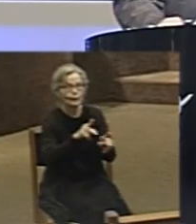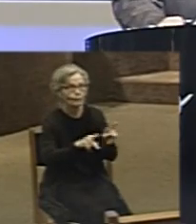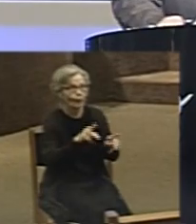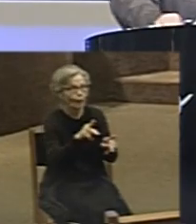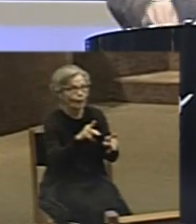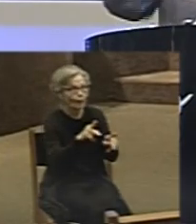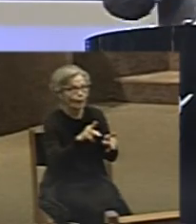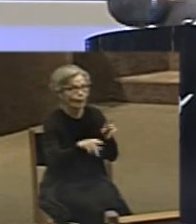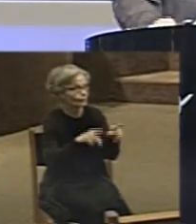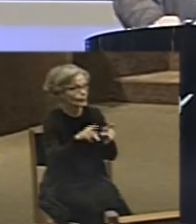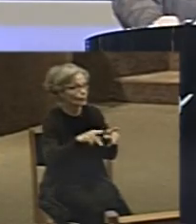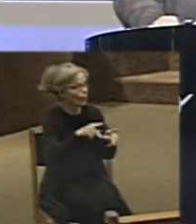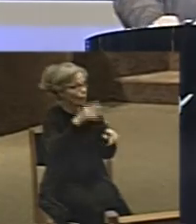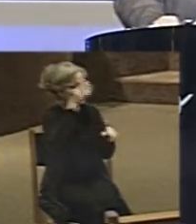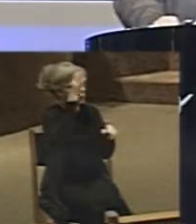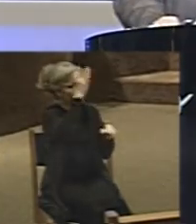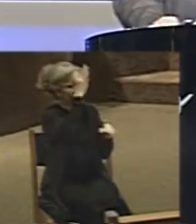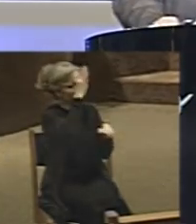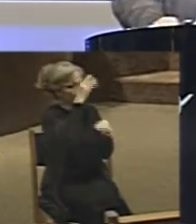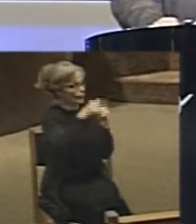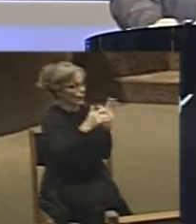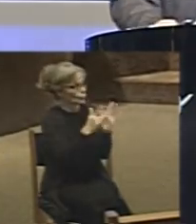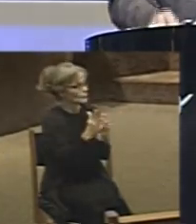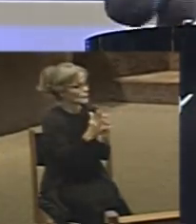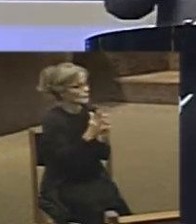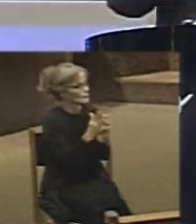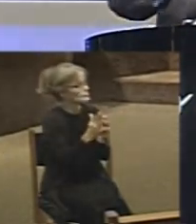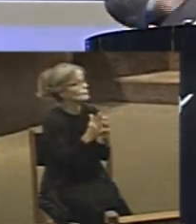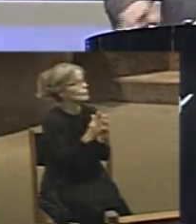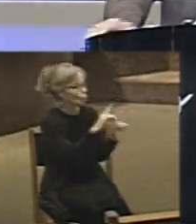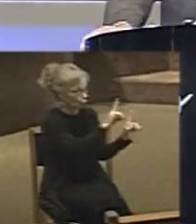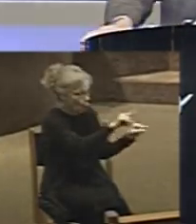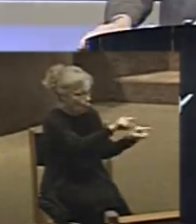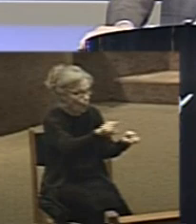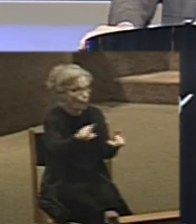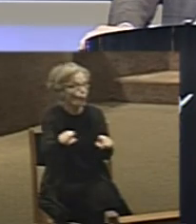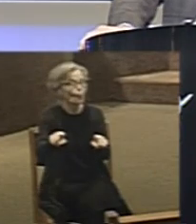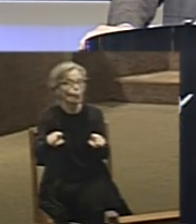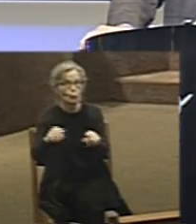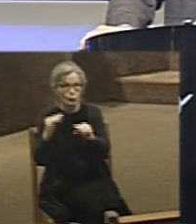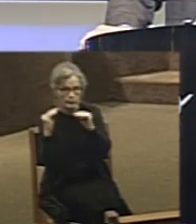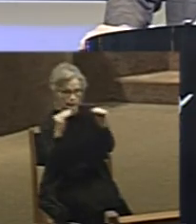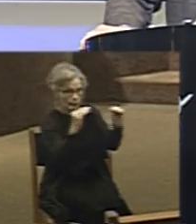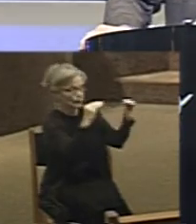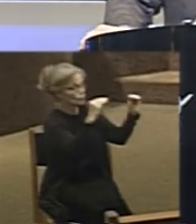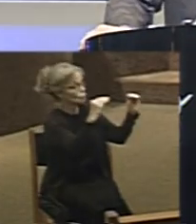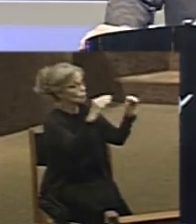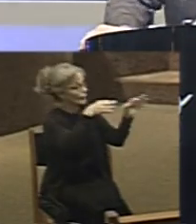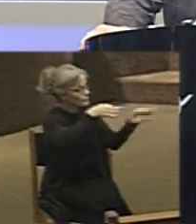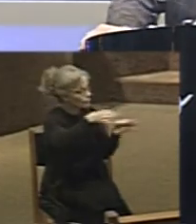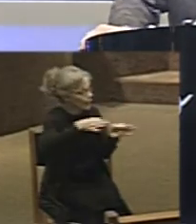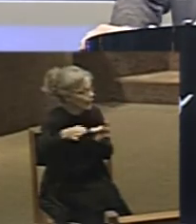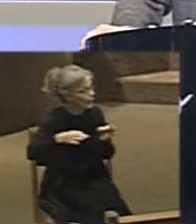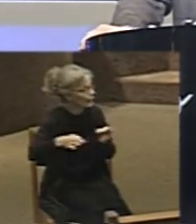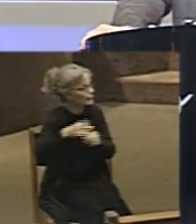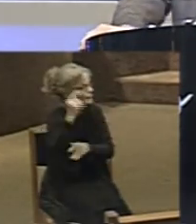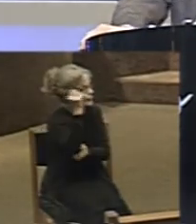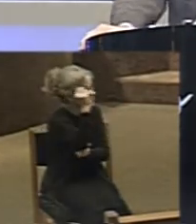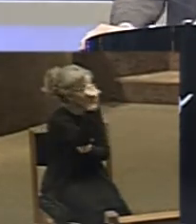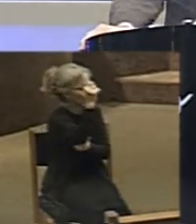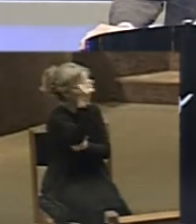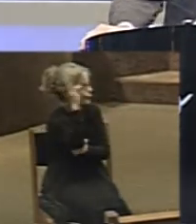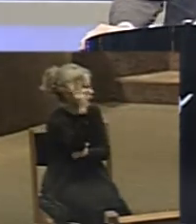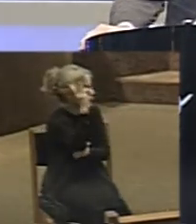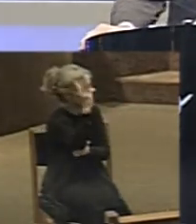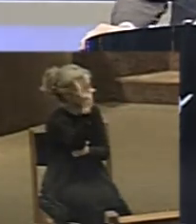of all nations. And I pledge to you that both